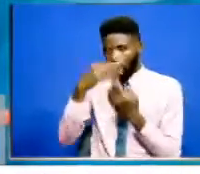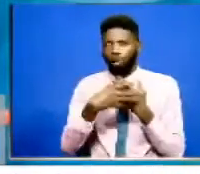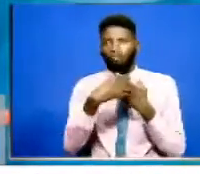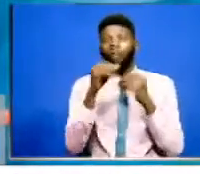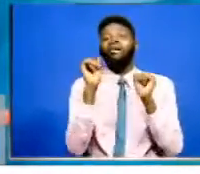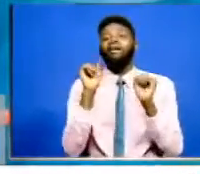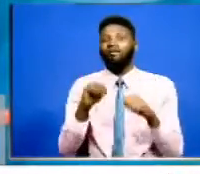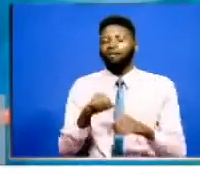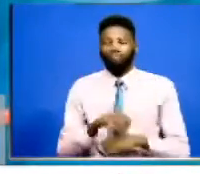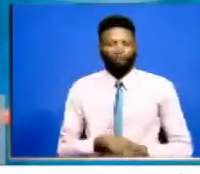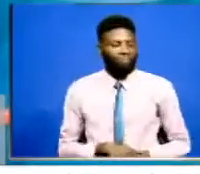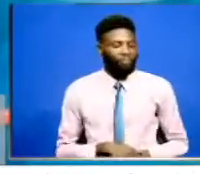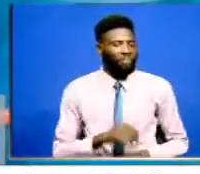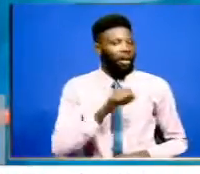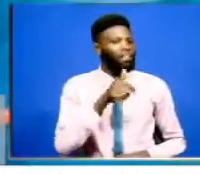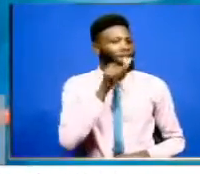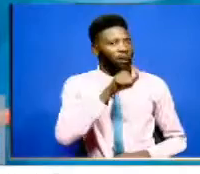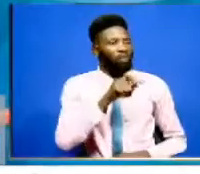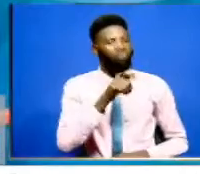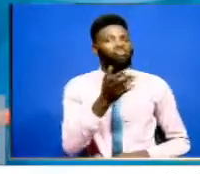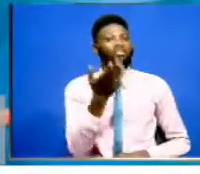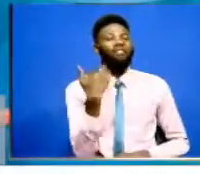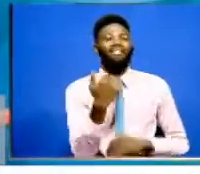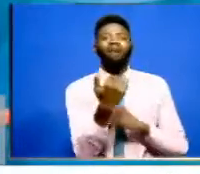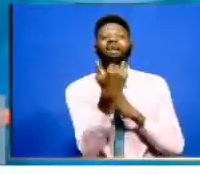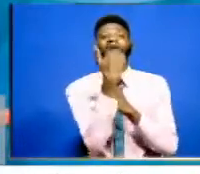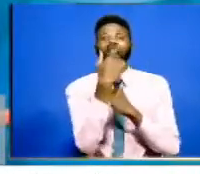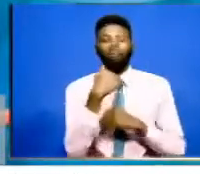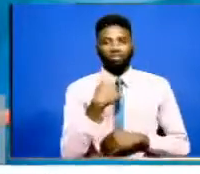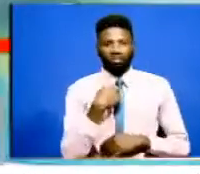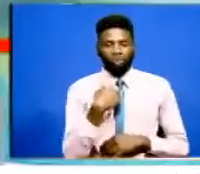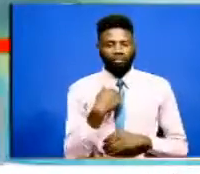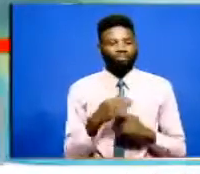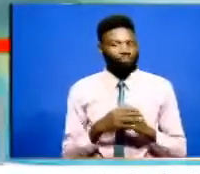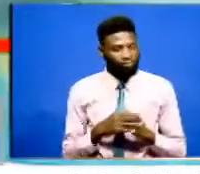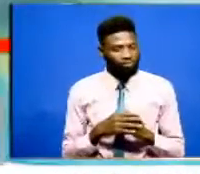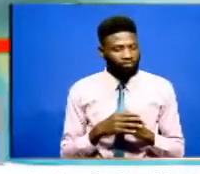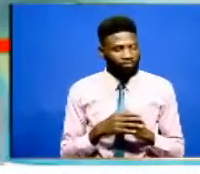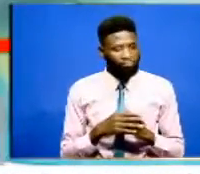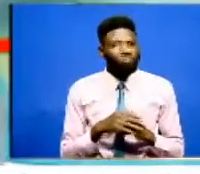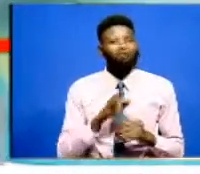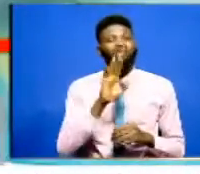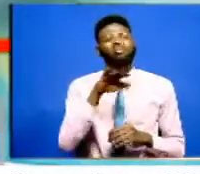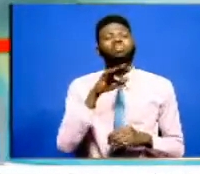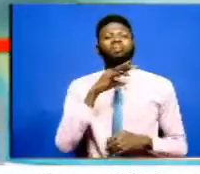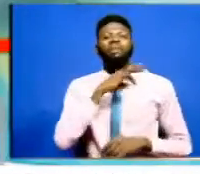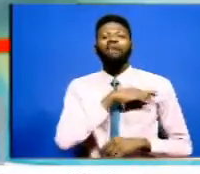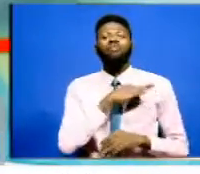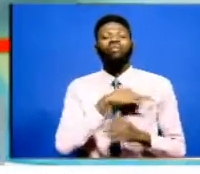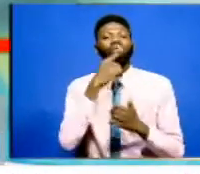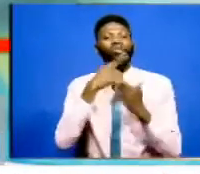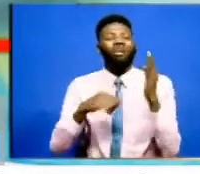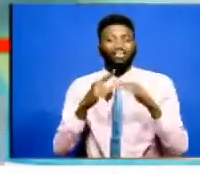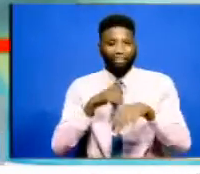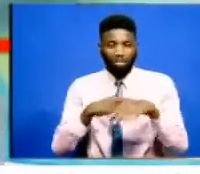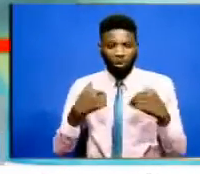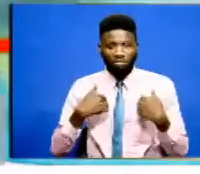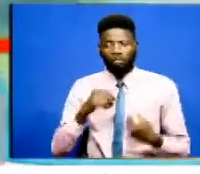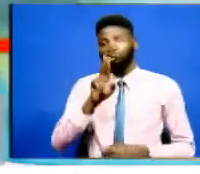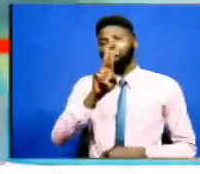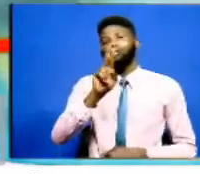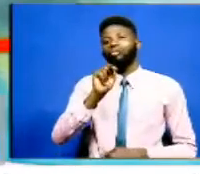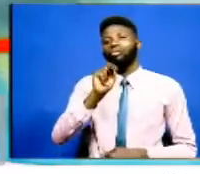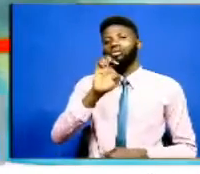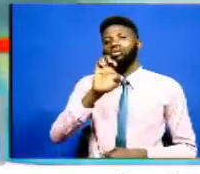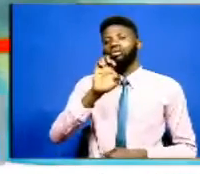And somebody had asked me just, I was getting in to ask you, what is the benefit of having UNEP offices right here in